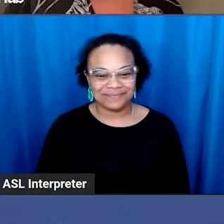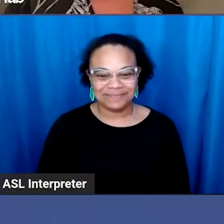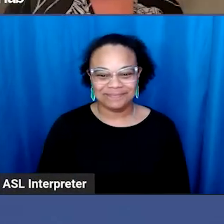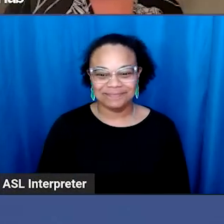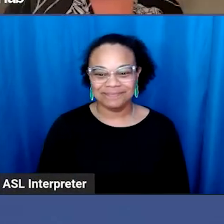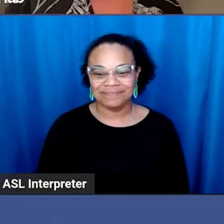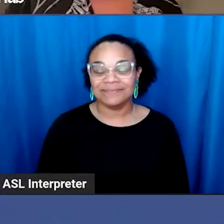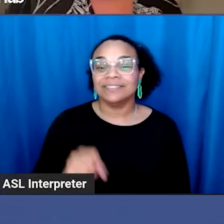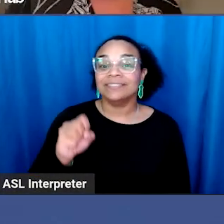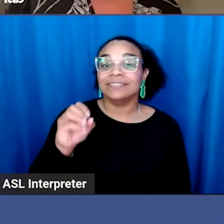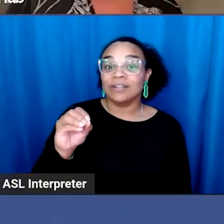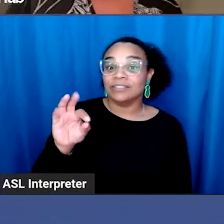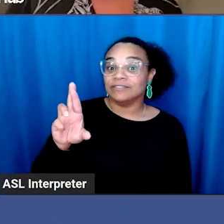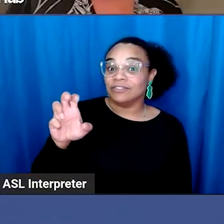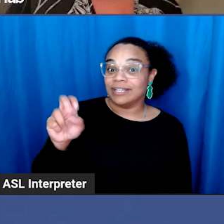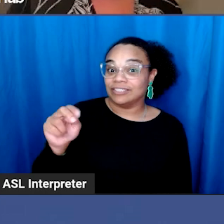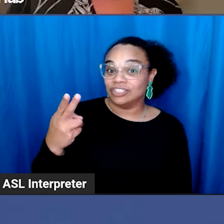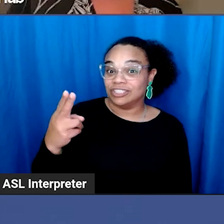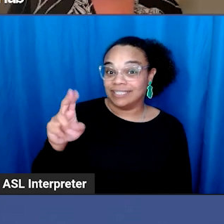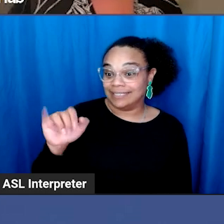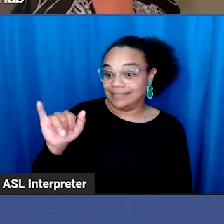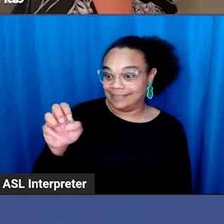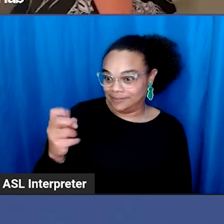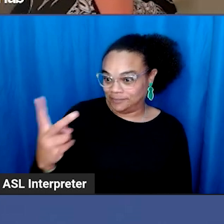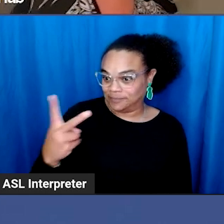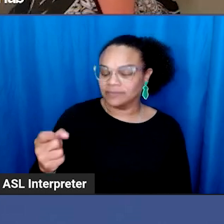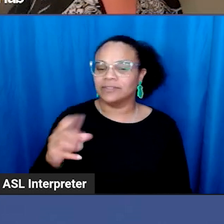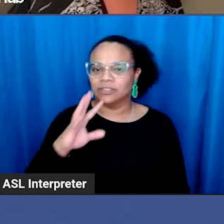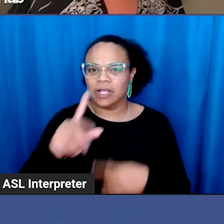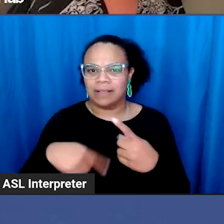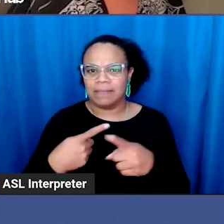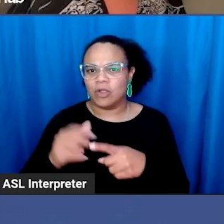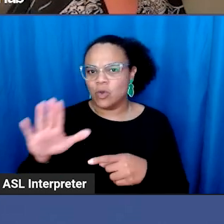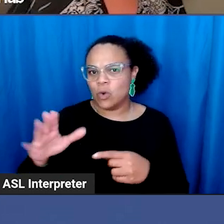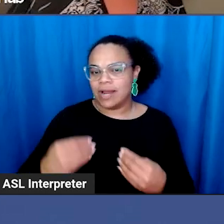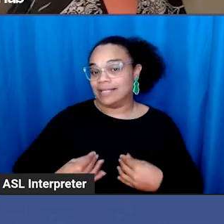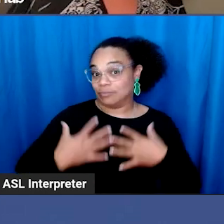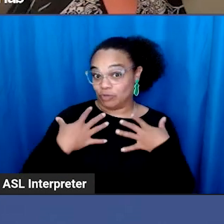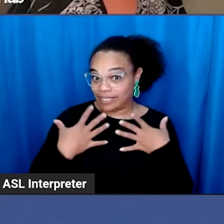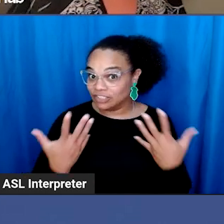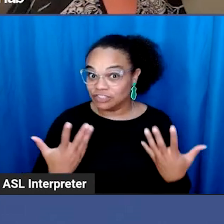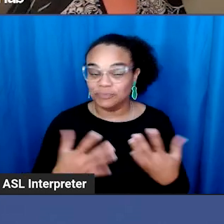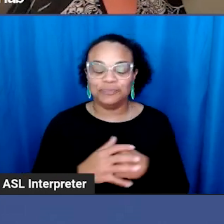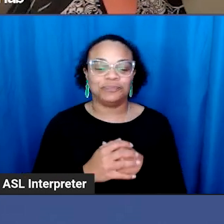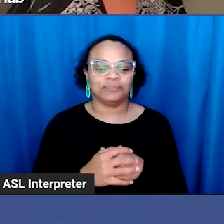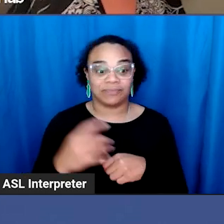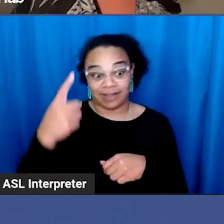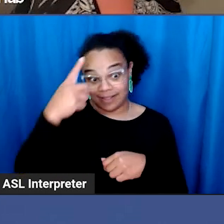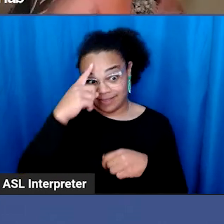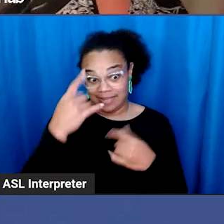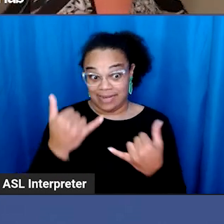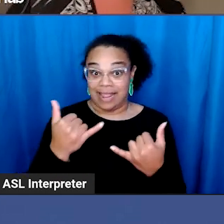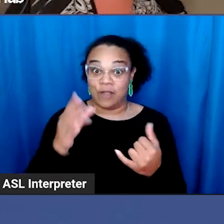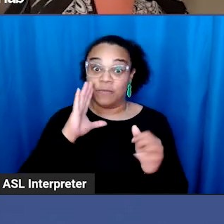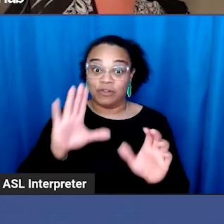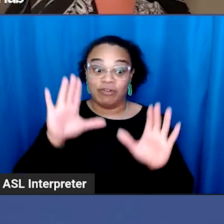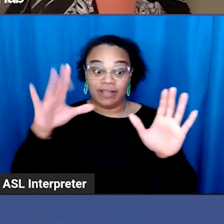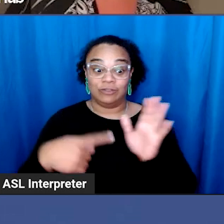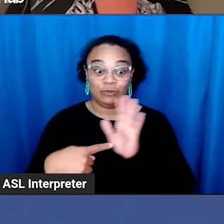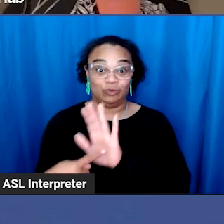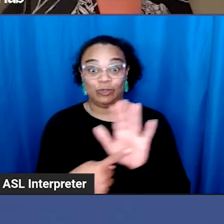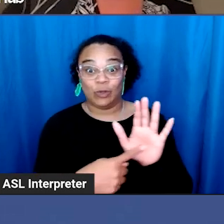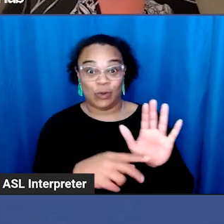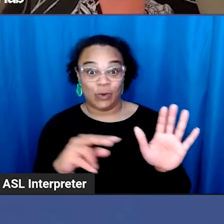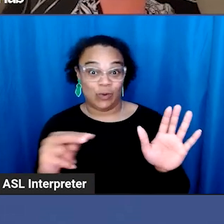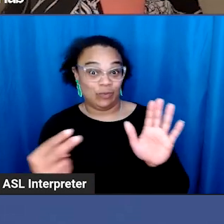So, Frenchie, we've been talking about your inspirations, and I think it'd be great to show the audience some